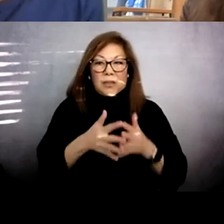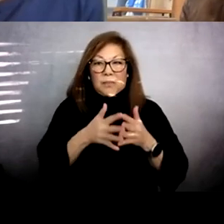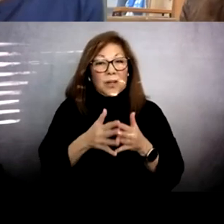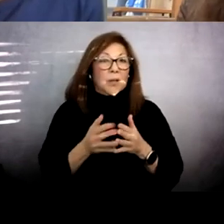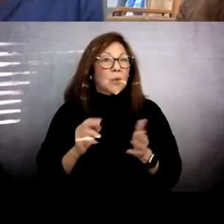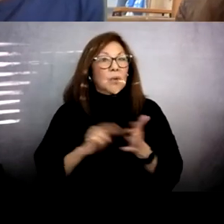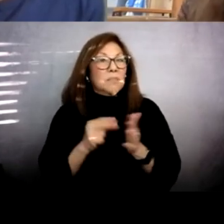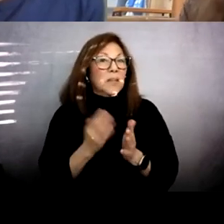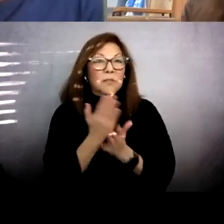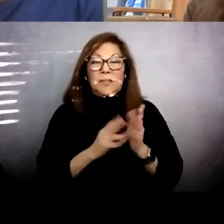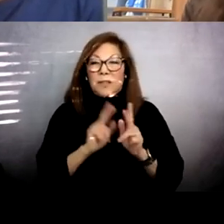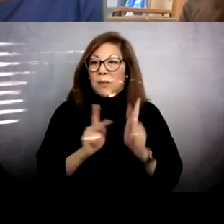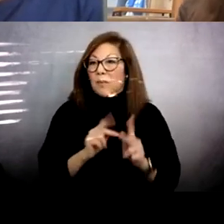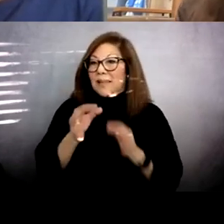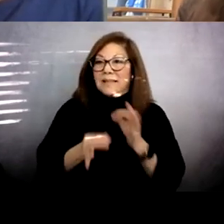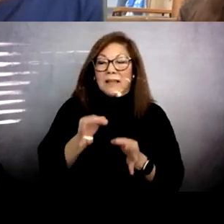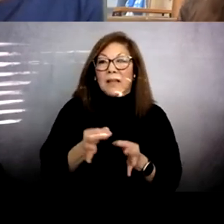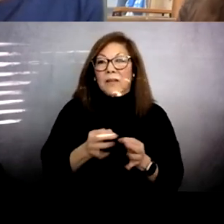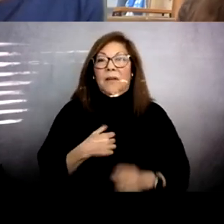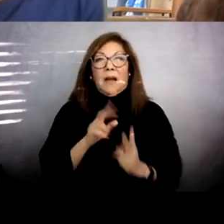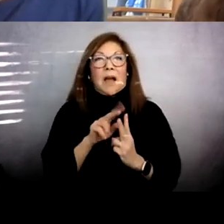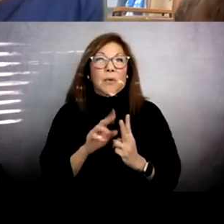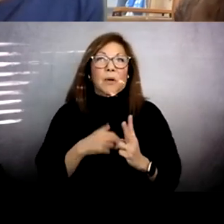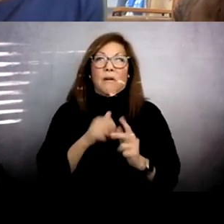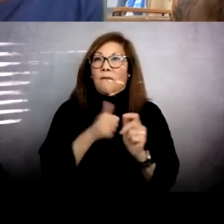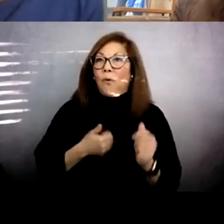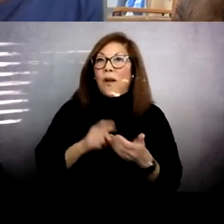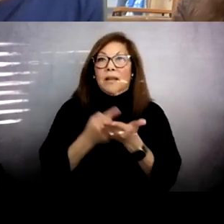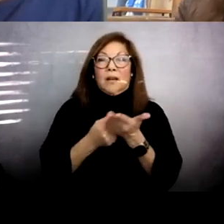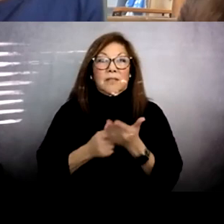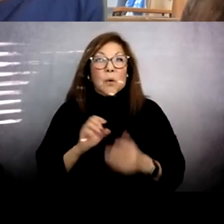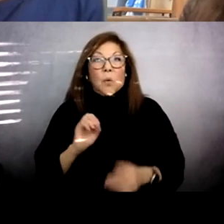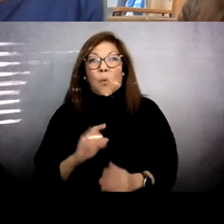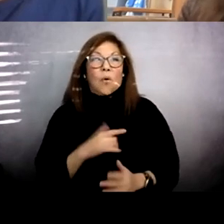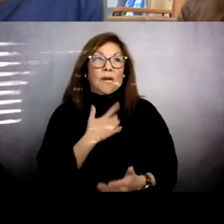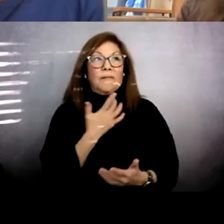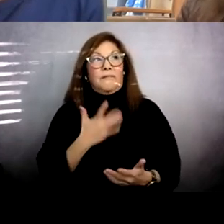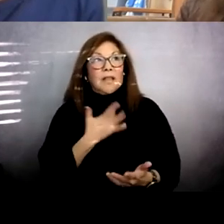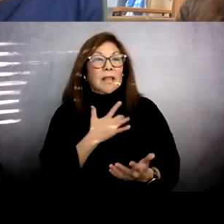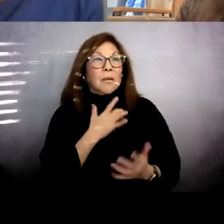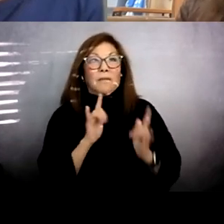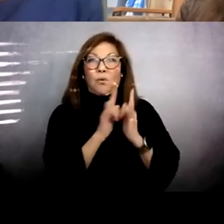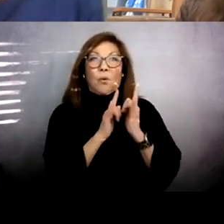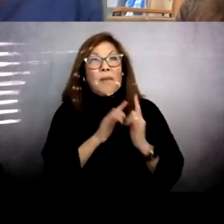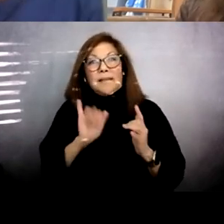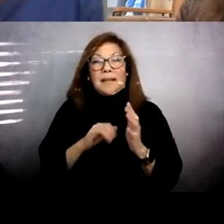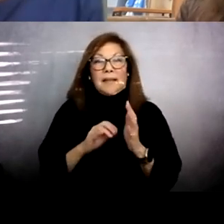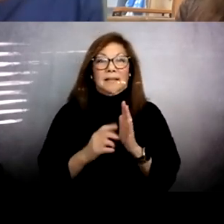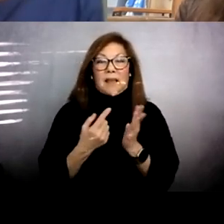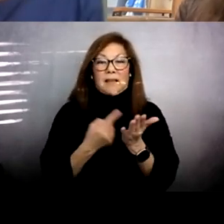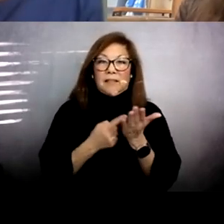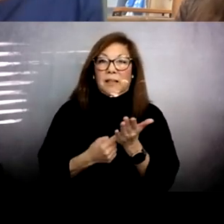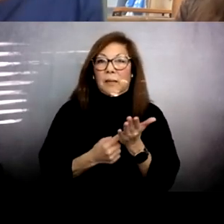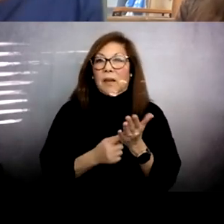people? Instead of, you know, either avoiding that conversation or romanticizing it, you know,